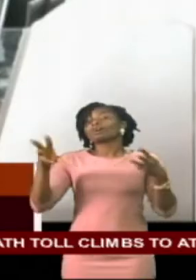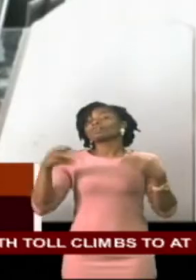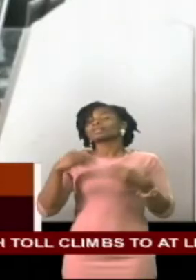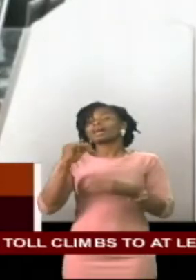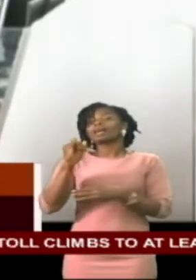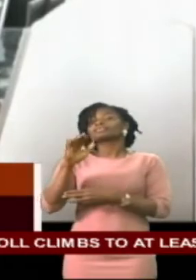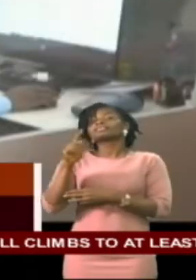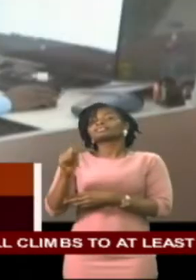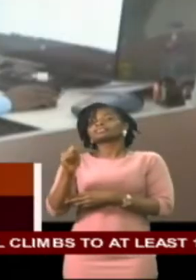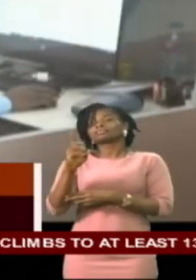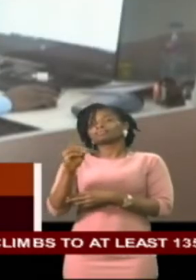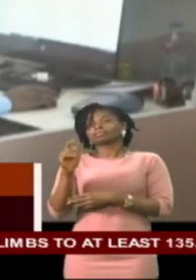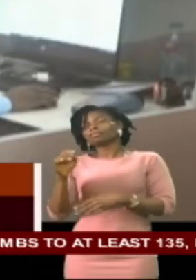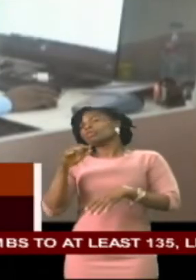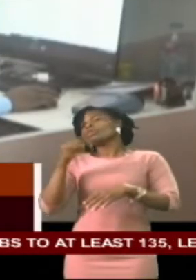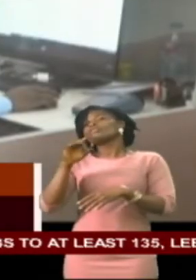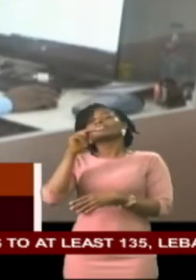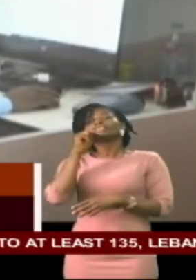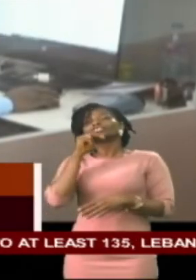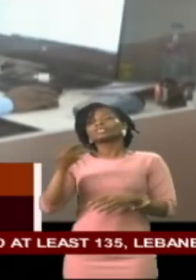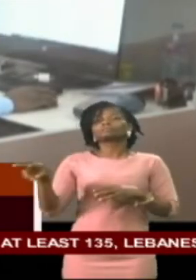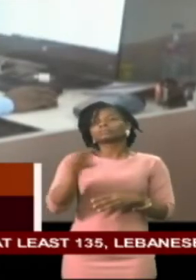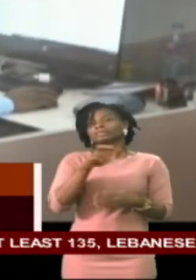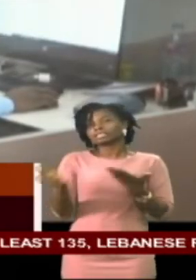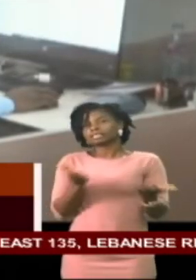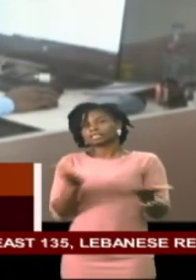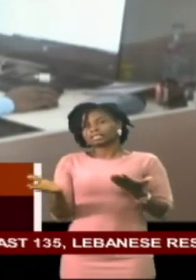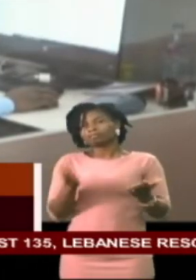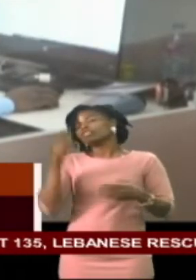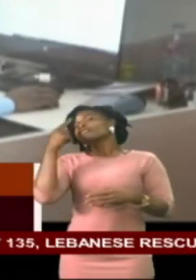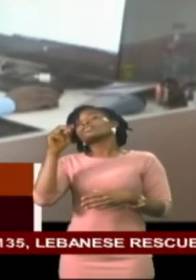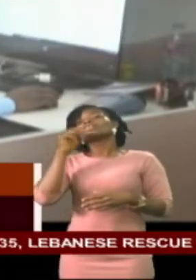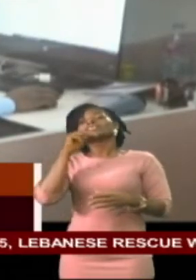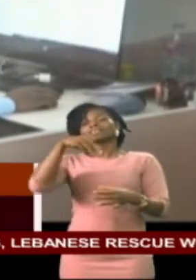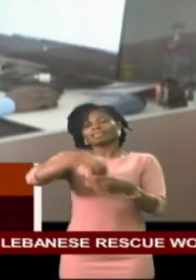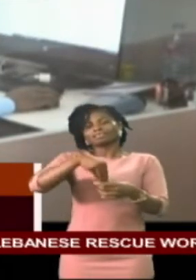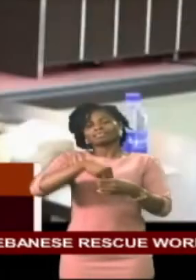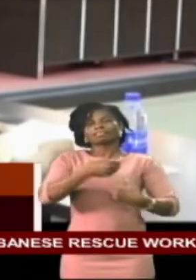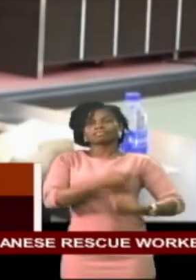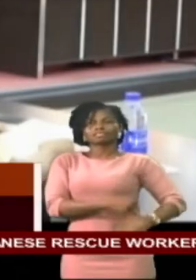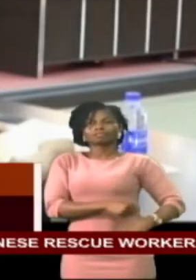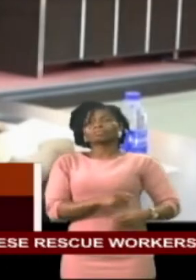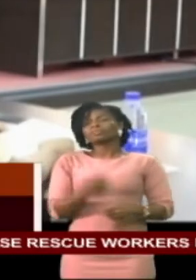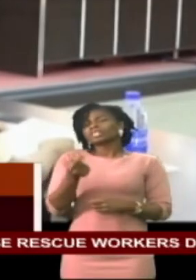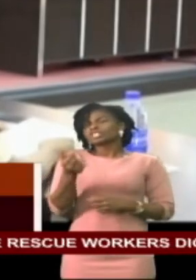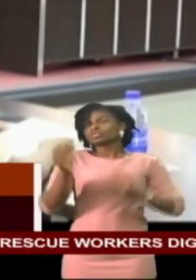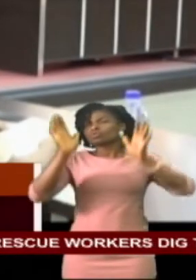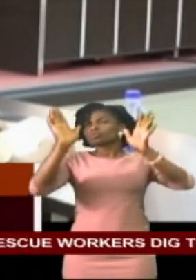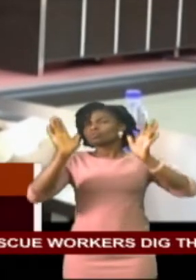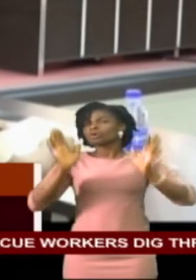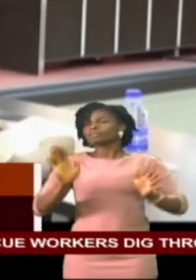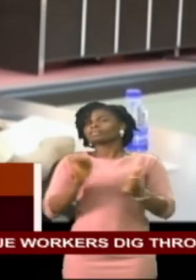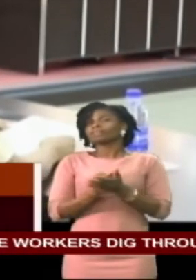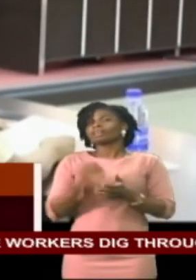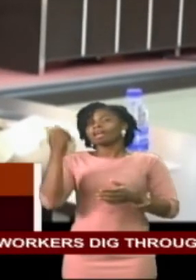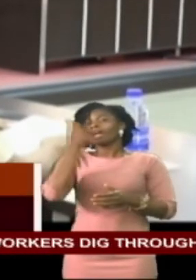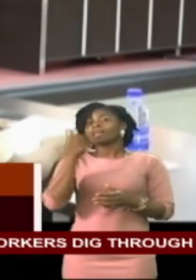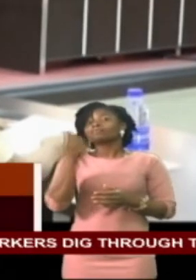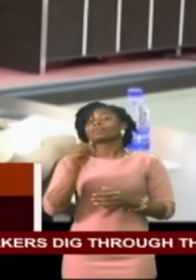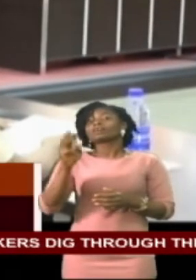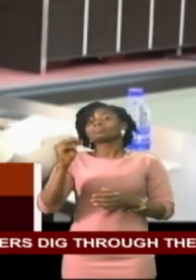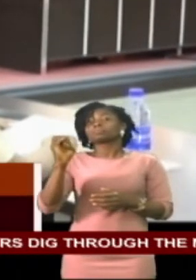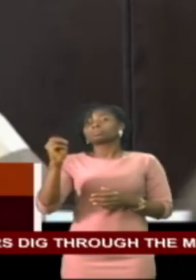the Nigeria Immigration Service, with huge implications for Nigeria's internal security. Little wonder that at the commemoration of the